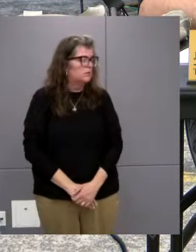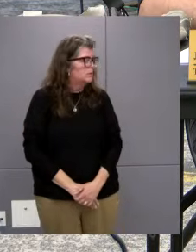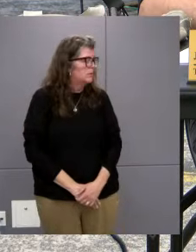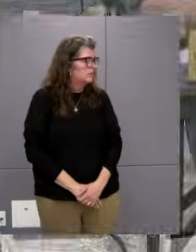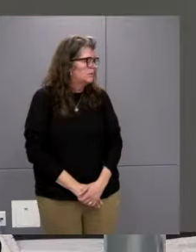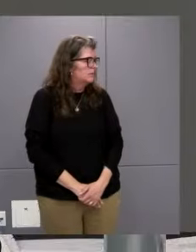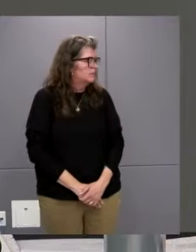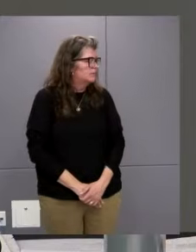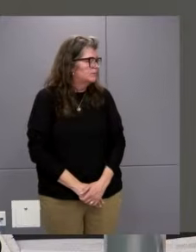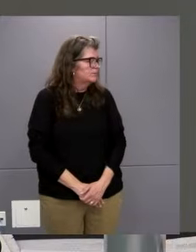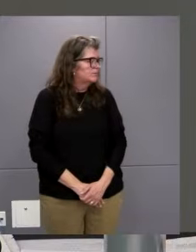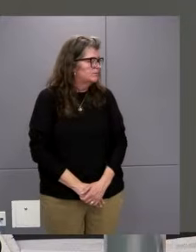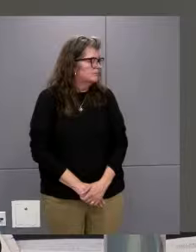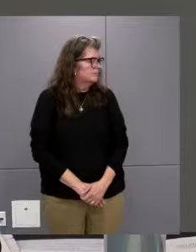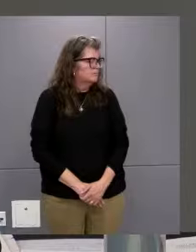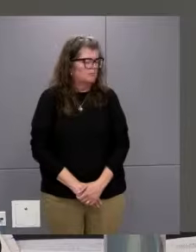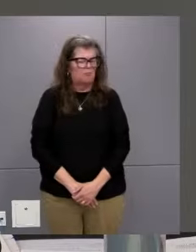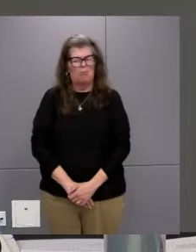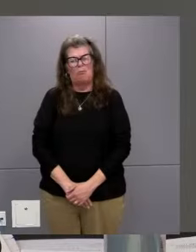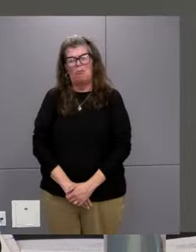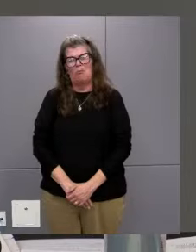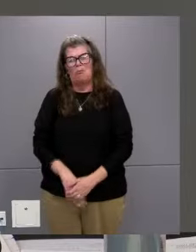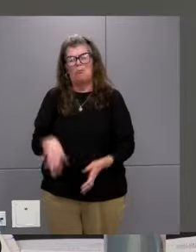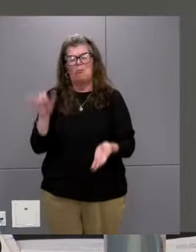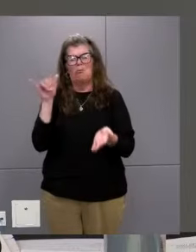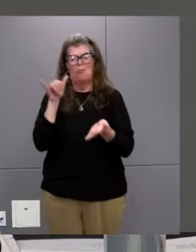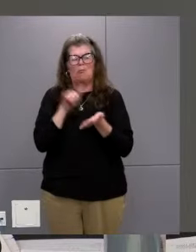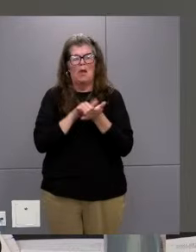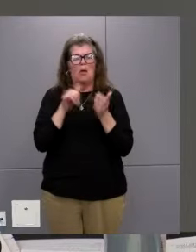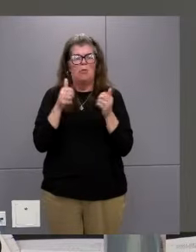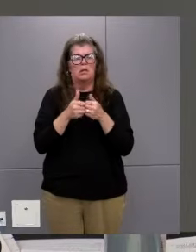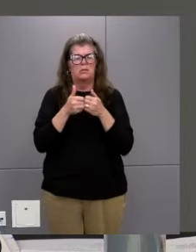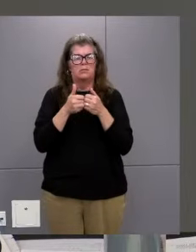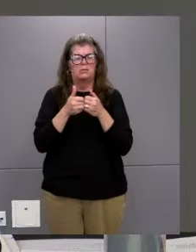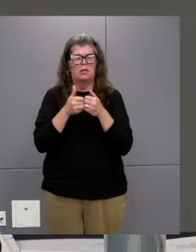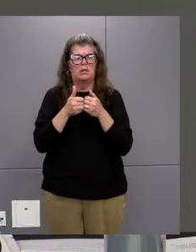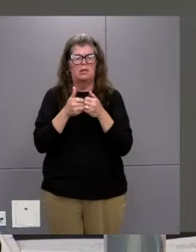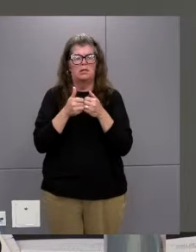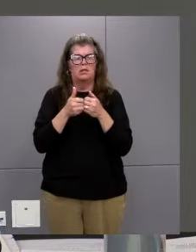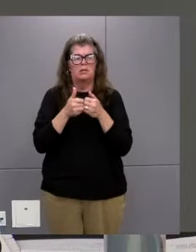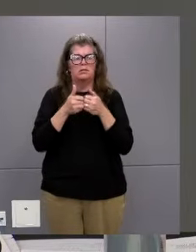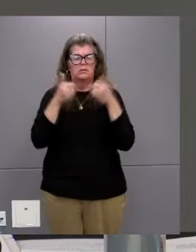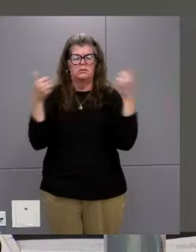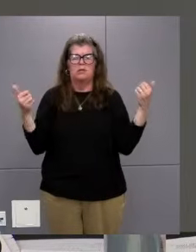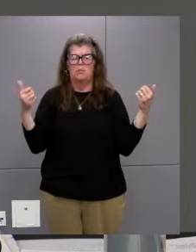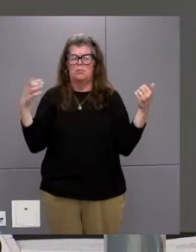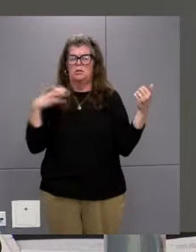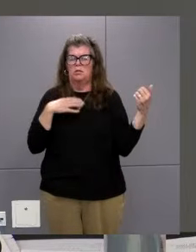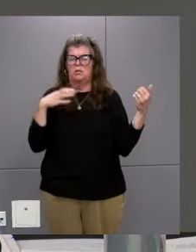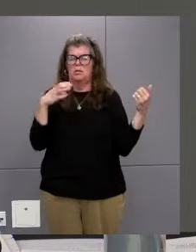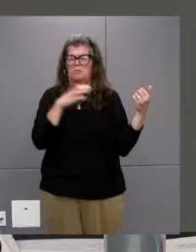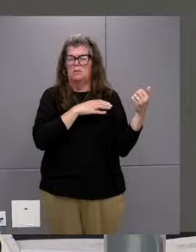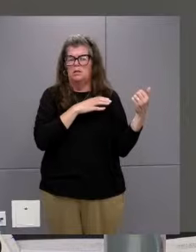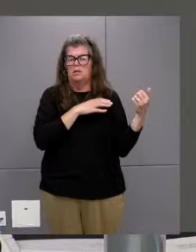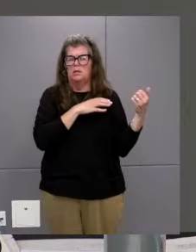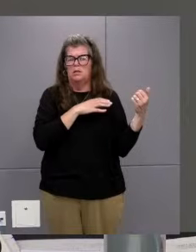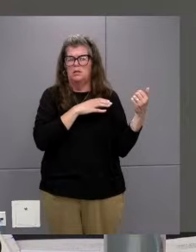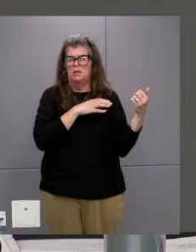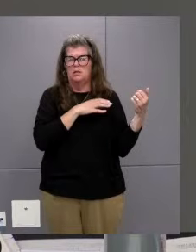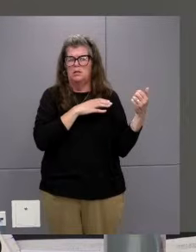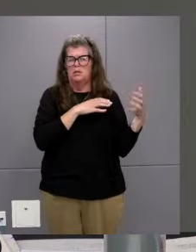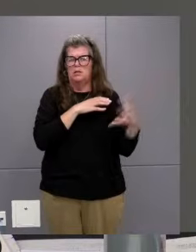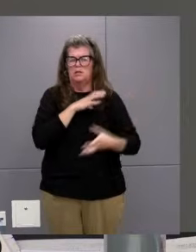Well, that was a separate, that was a standalone committee, and that's in with the